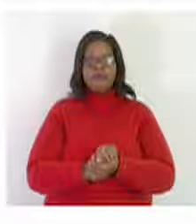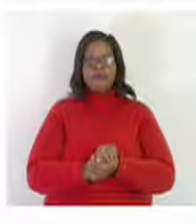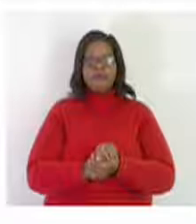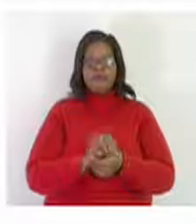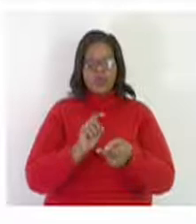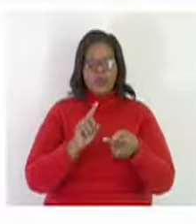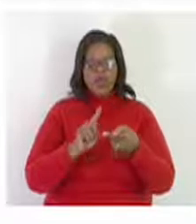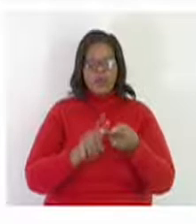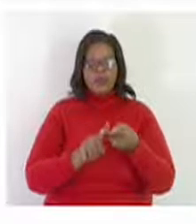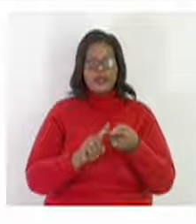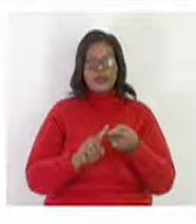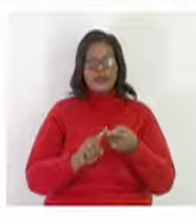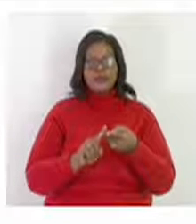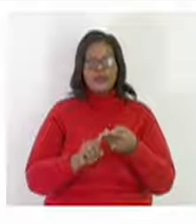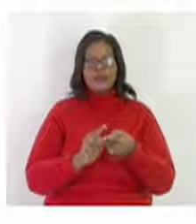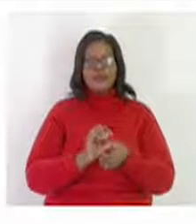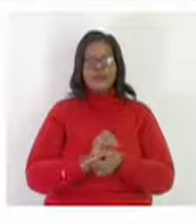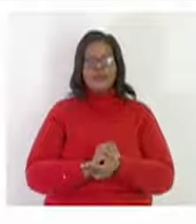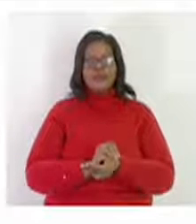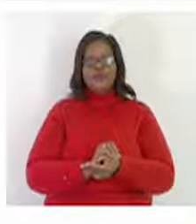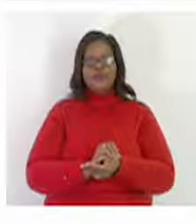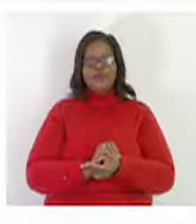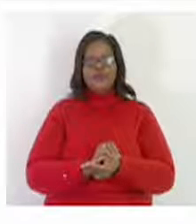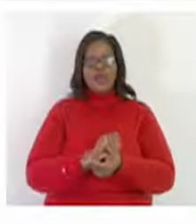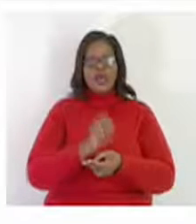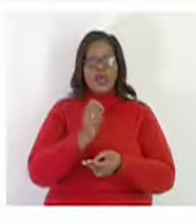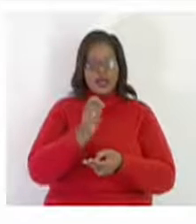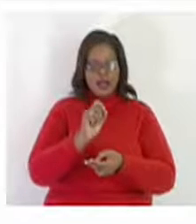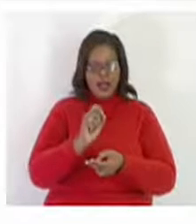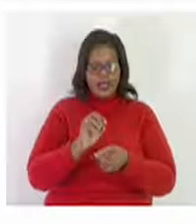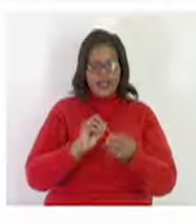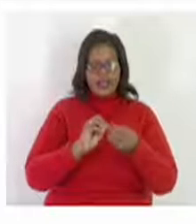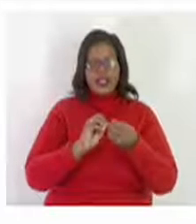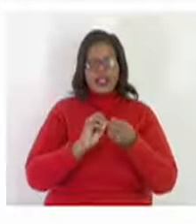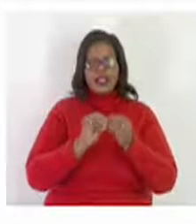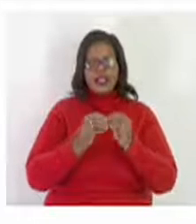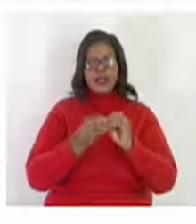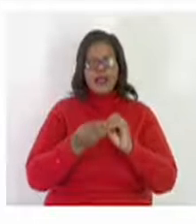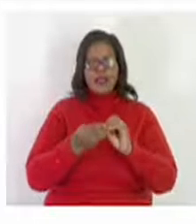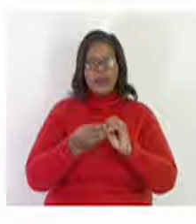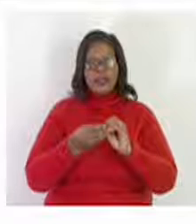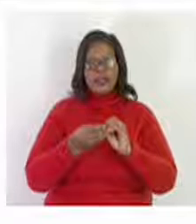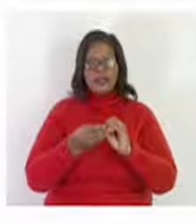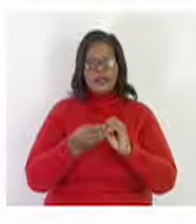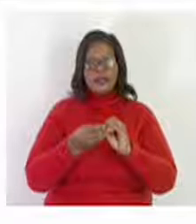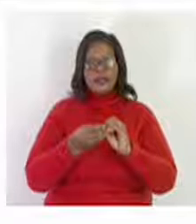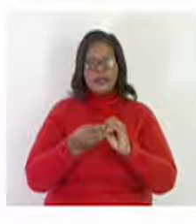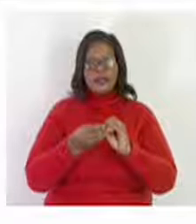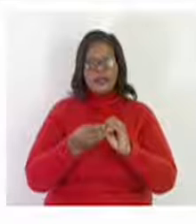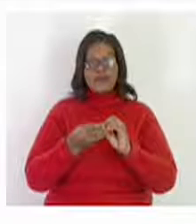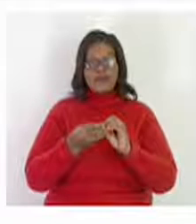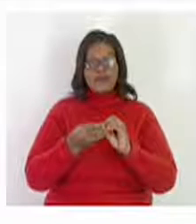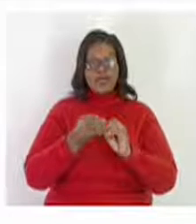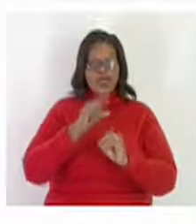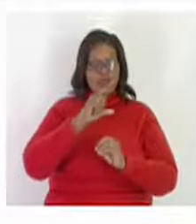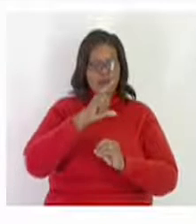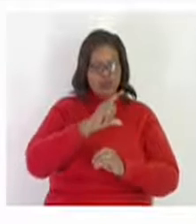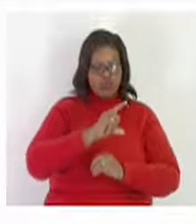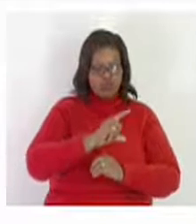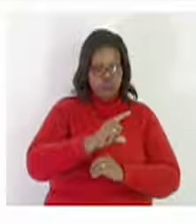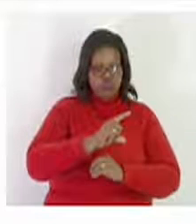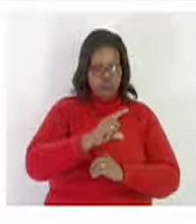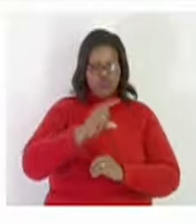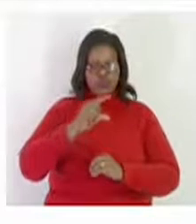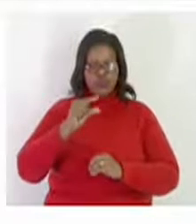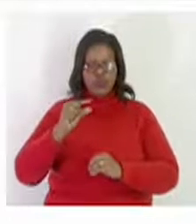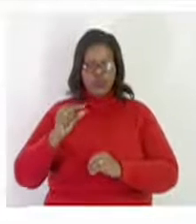Number 2, you need to write the following numbers in descending order.